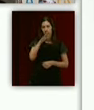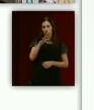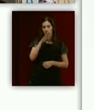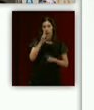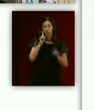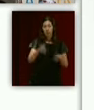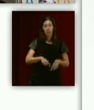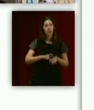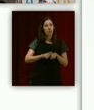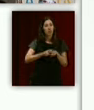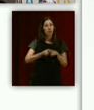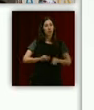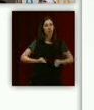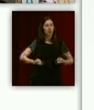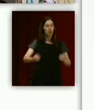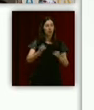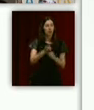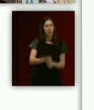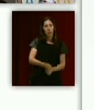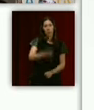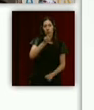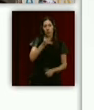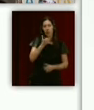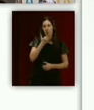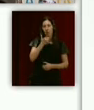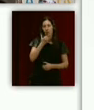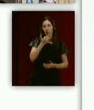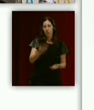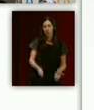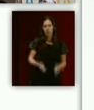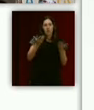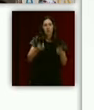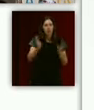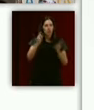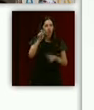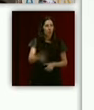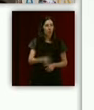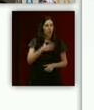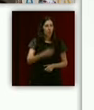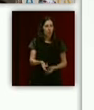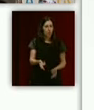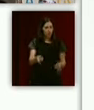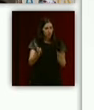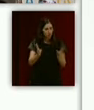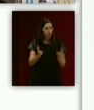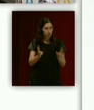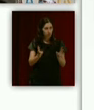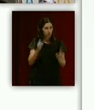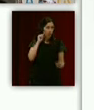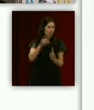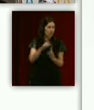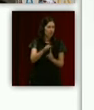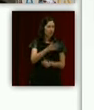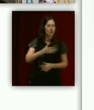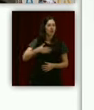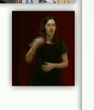appears on the slide is very useful, as it has one peculiarity. It has like some sort of